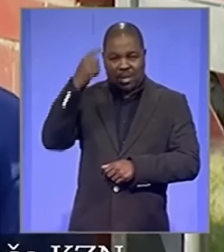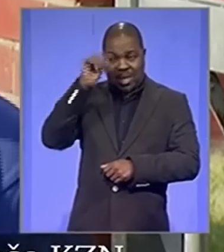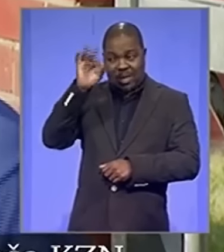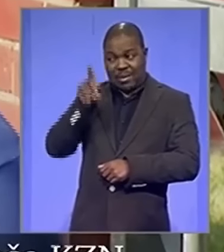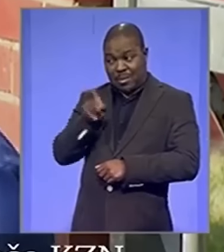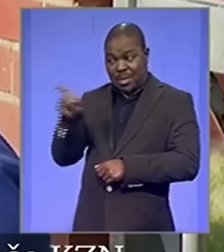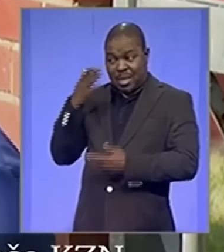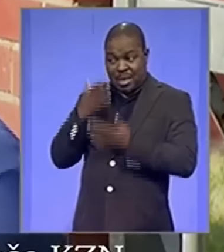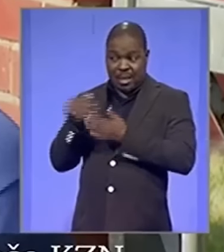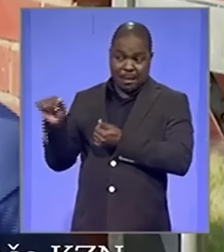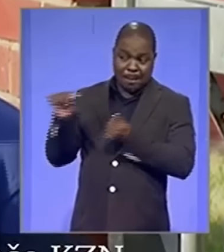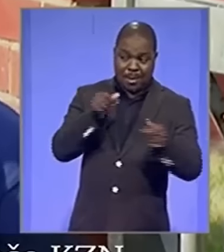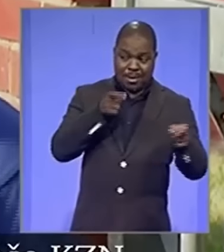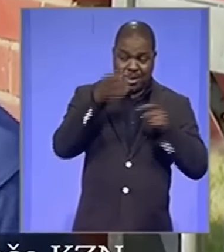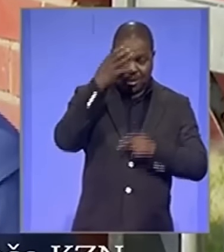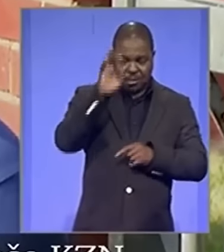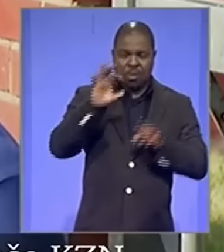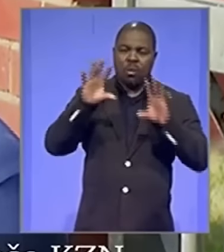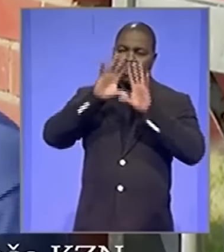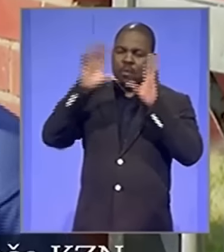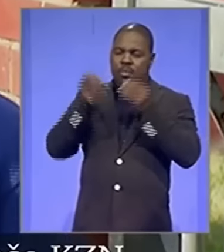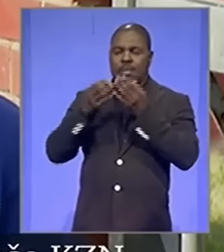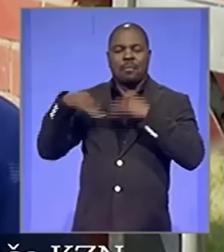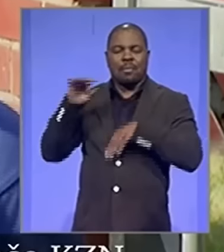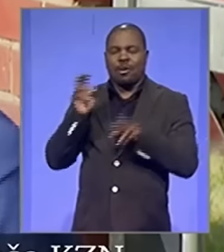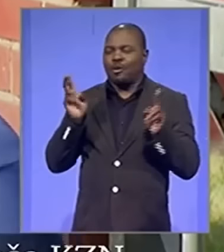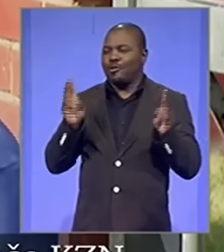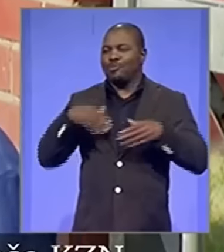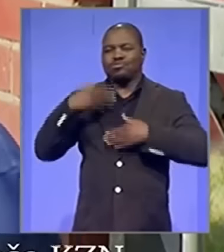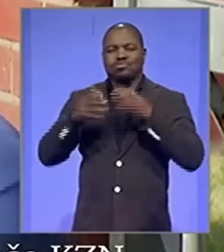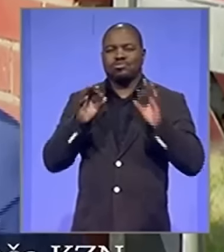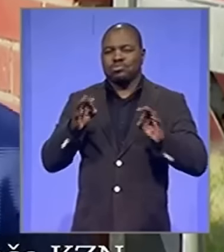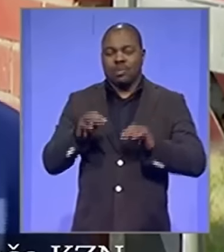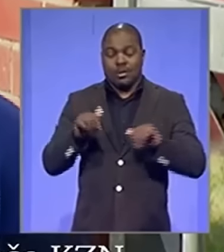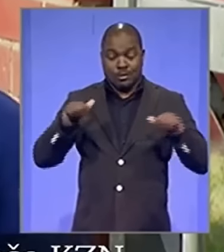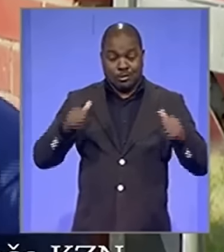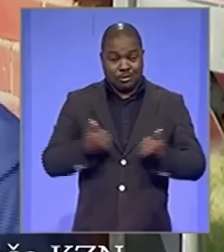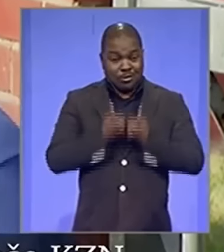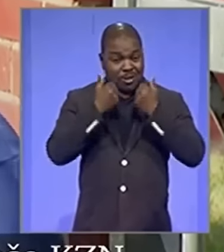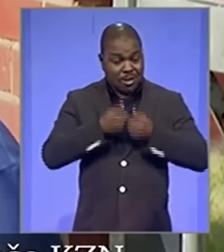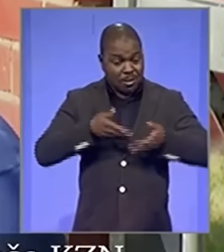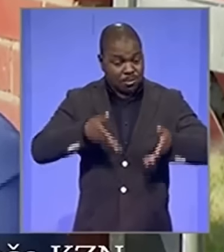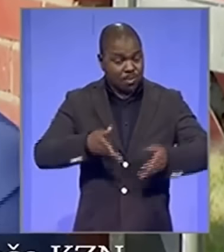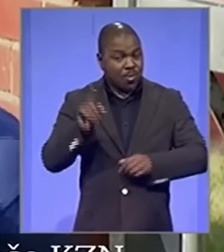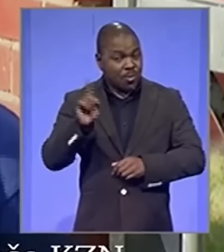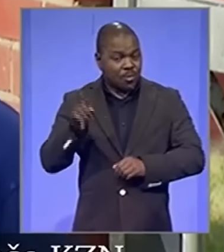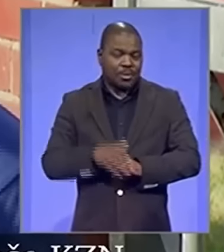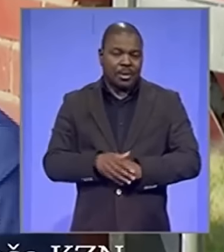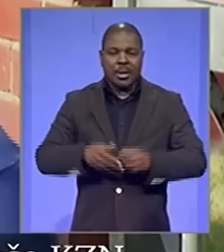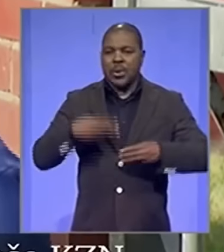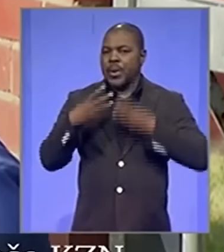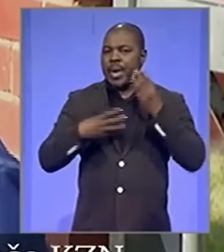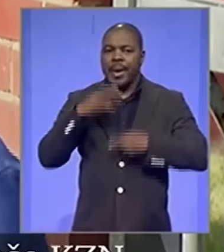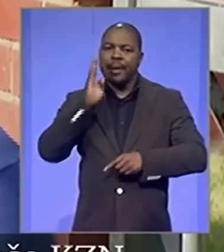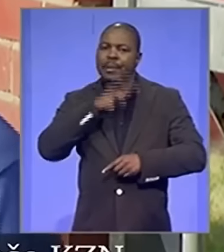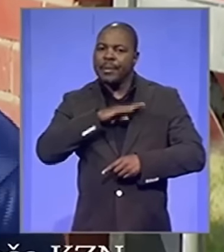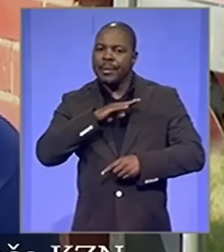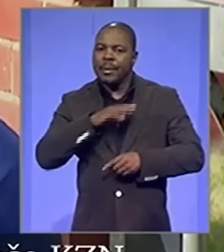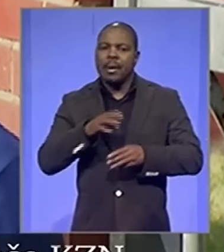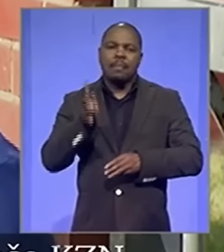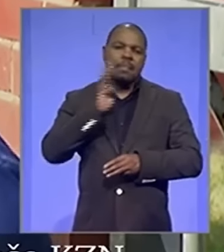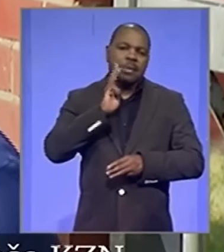to government. All the things can go back to normal. The challenges that we are facing, we are not working, we don't